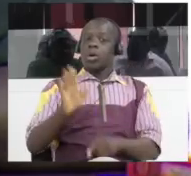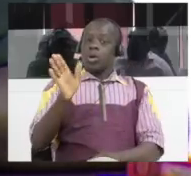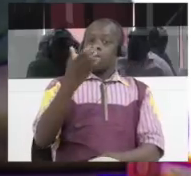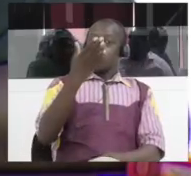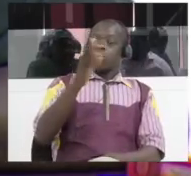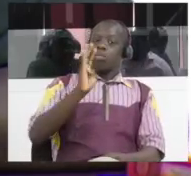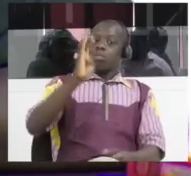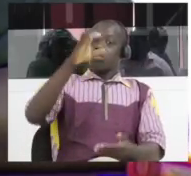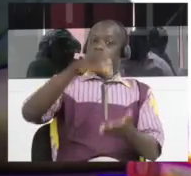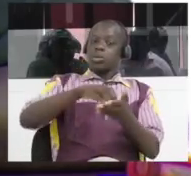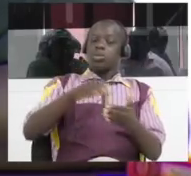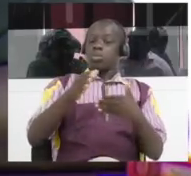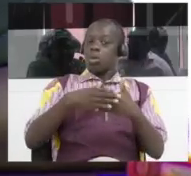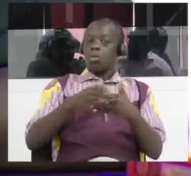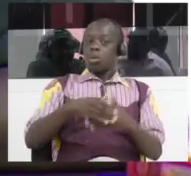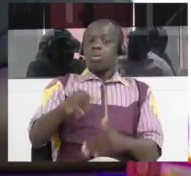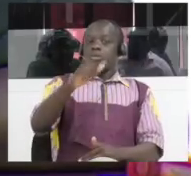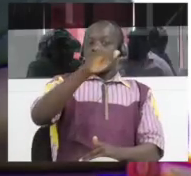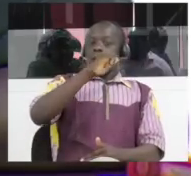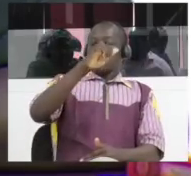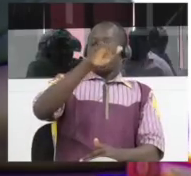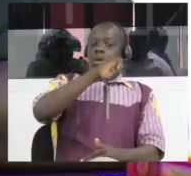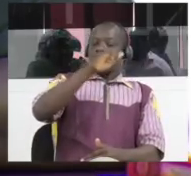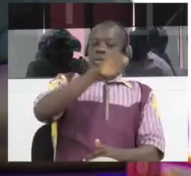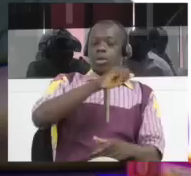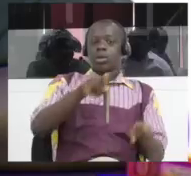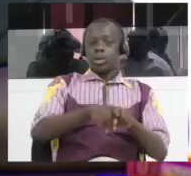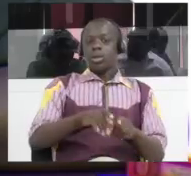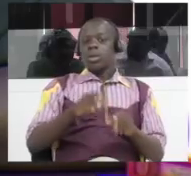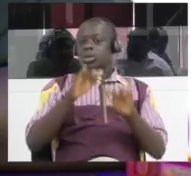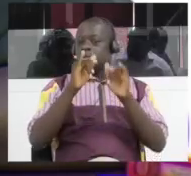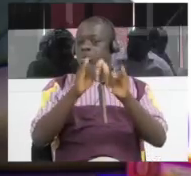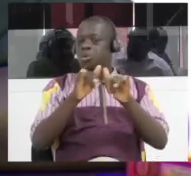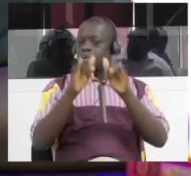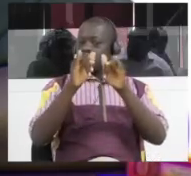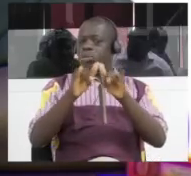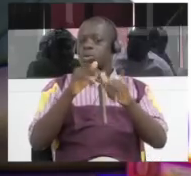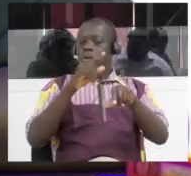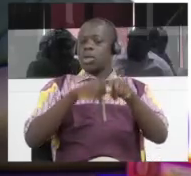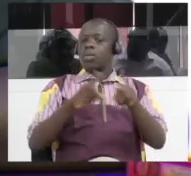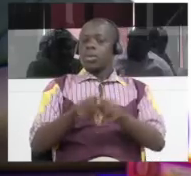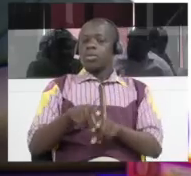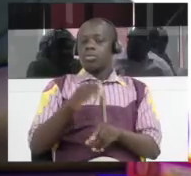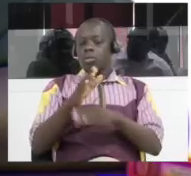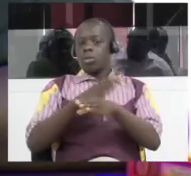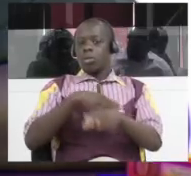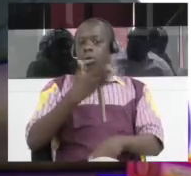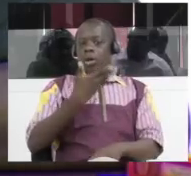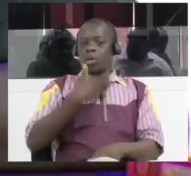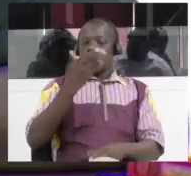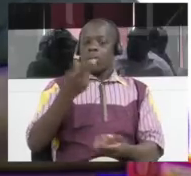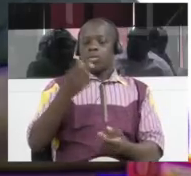Banjul eventually were returning back. So I stayed a bit of time there before I had a